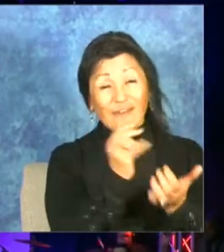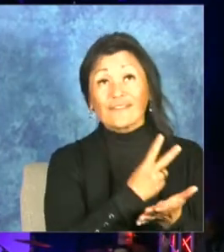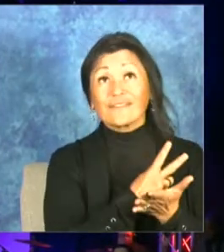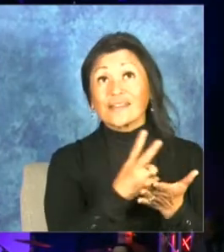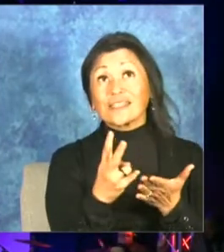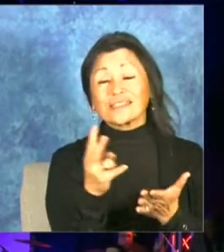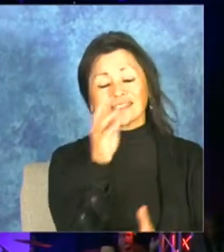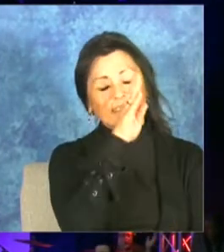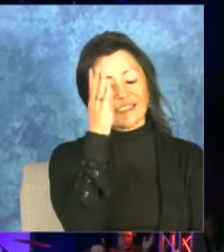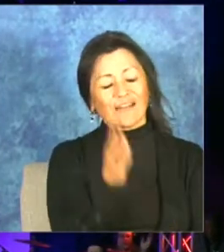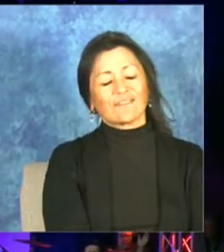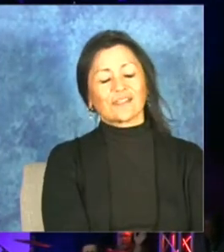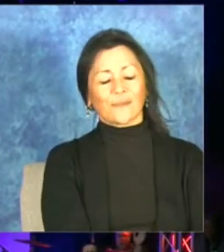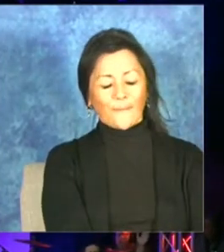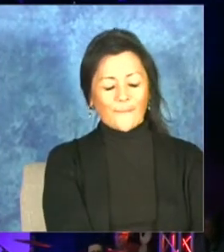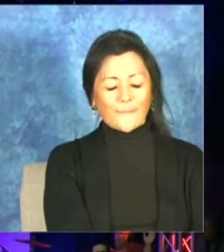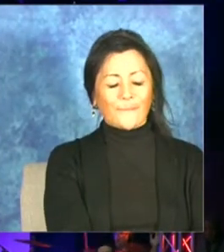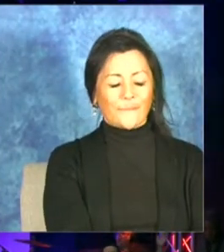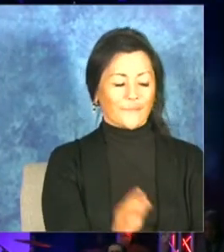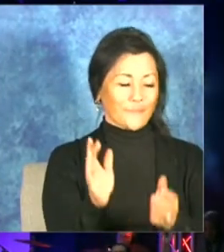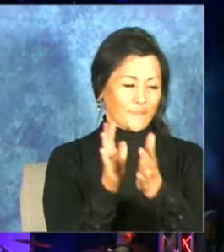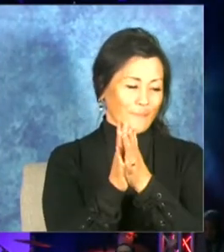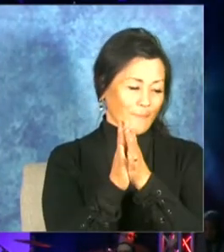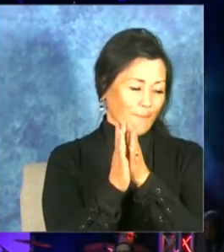and your love never